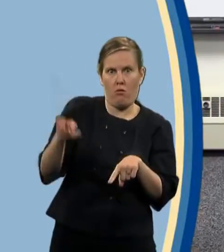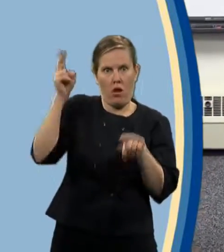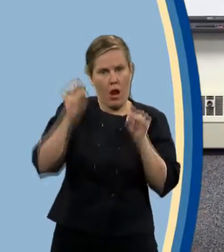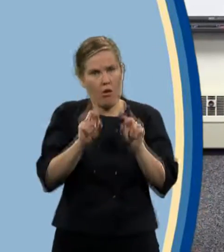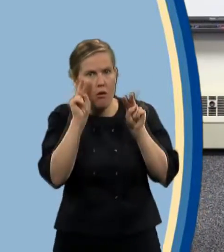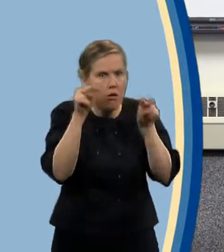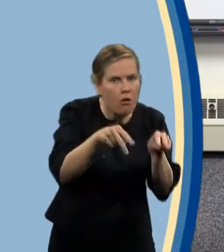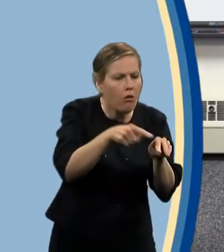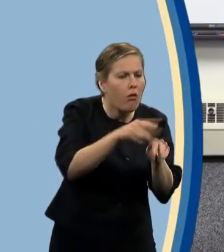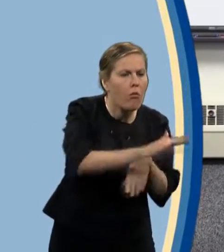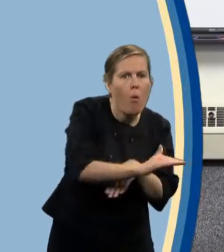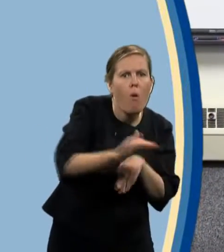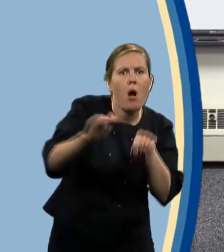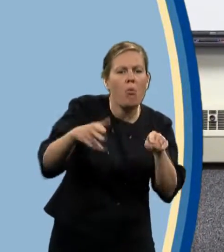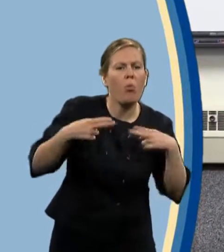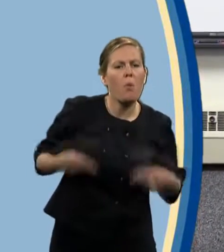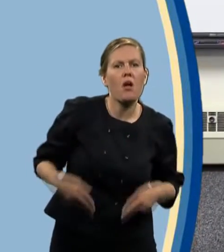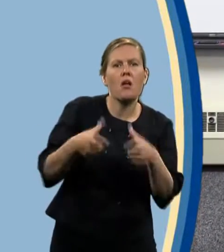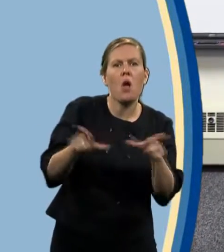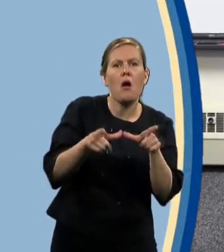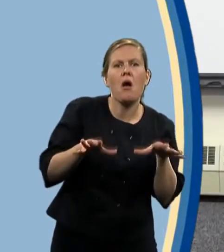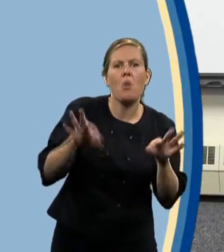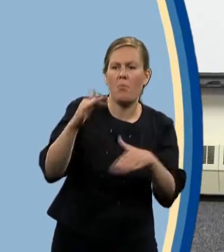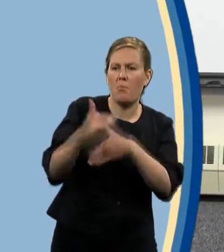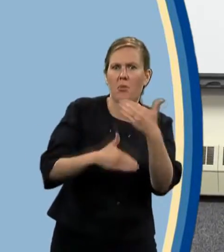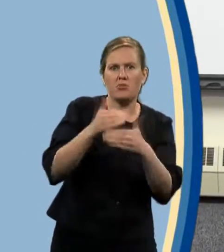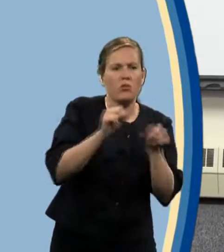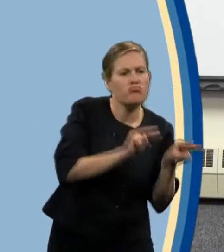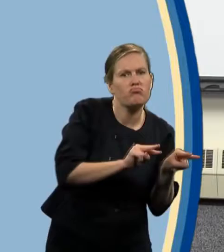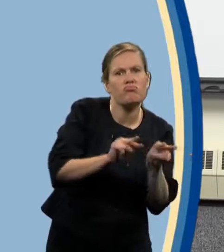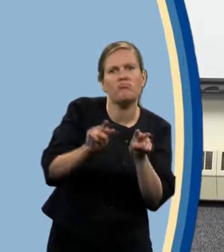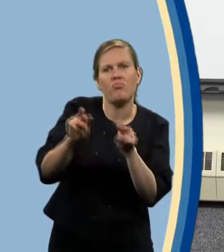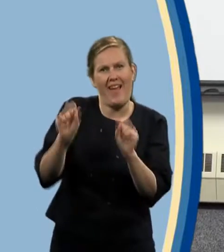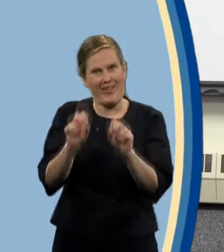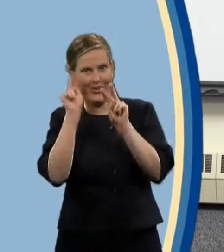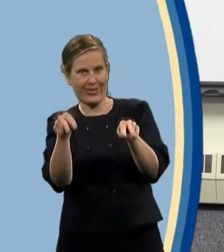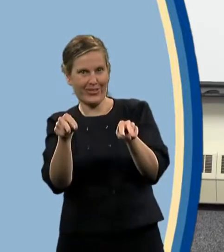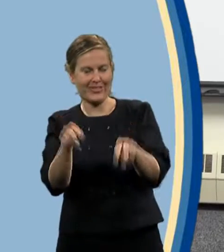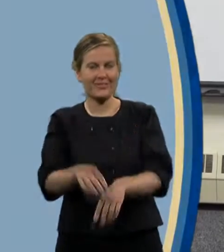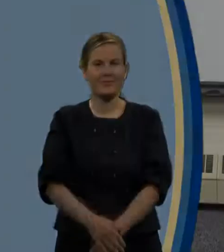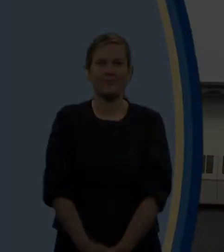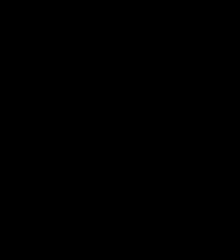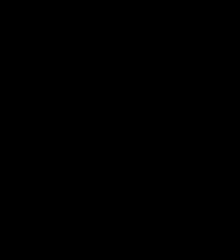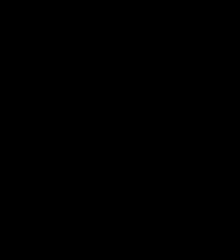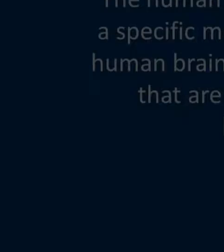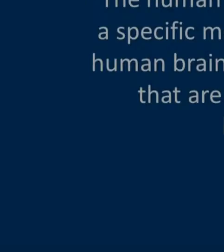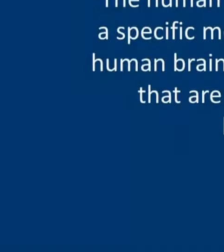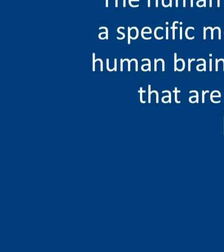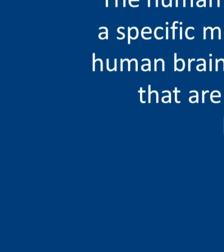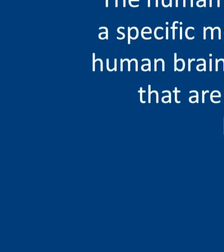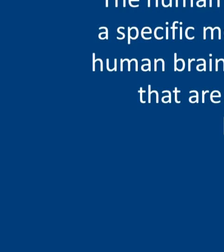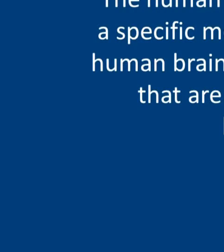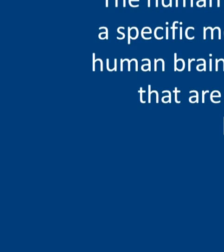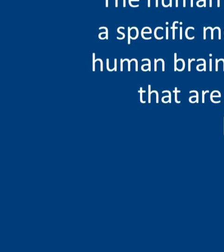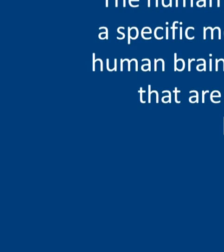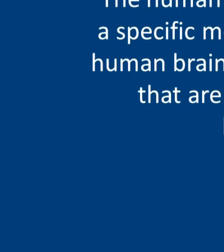the first time in history, we have a window into the most early entry into the human language acquisition process.